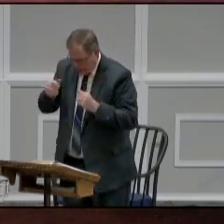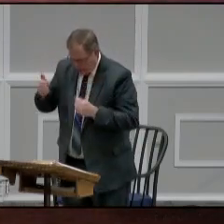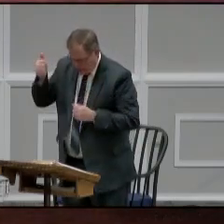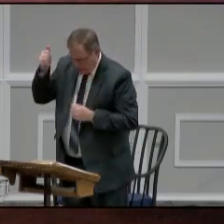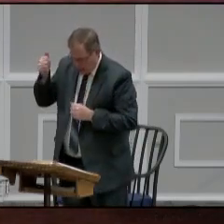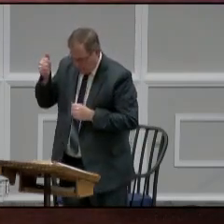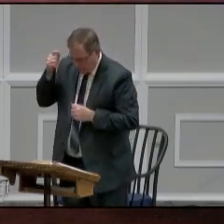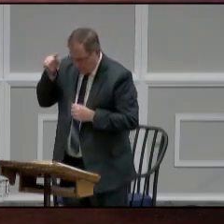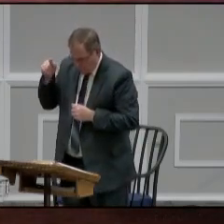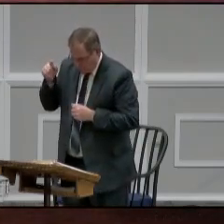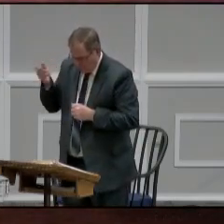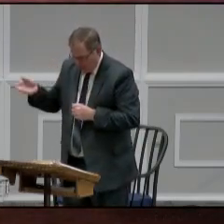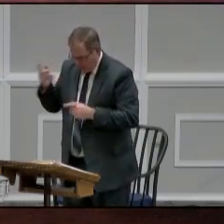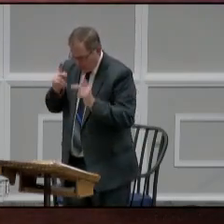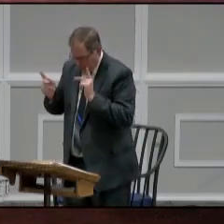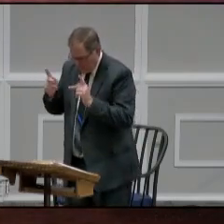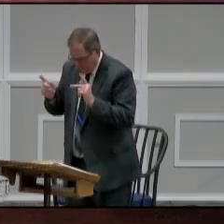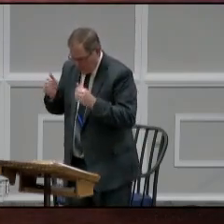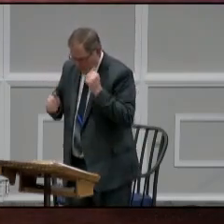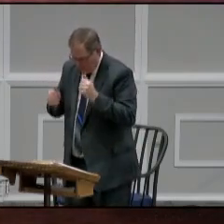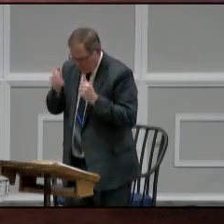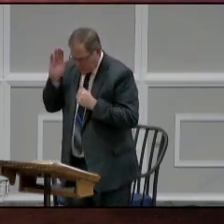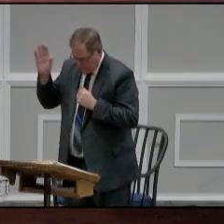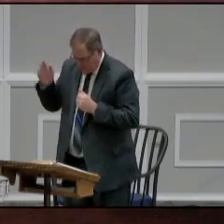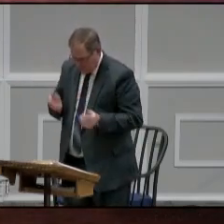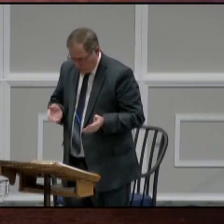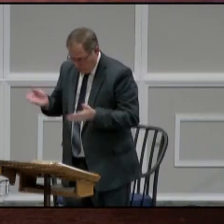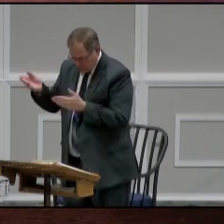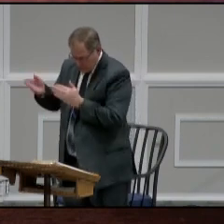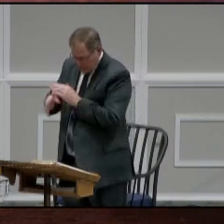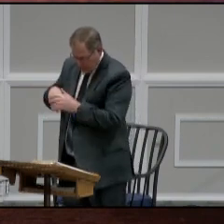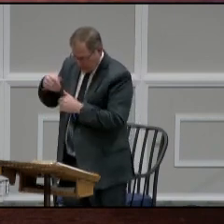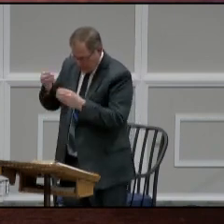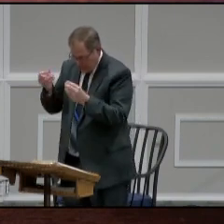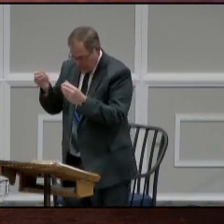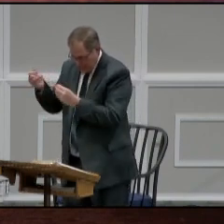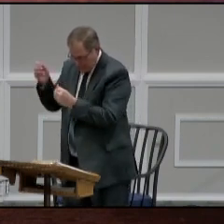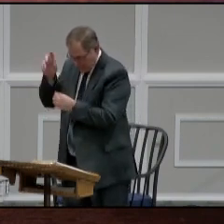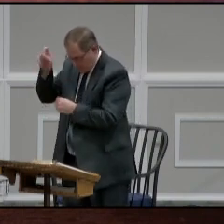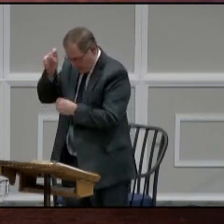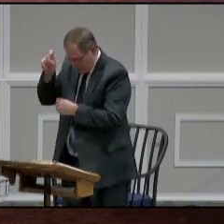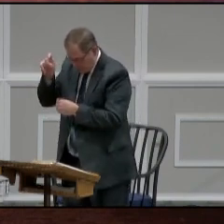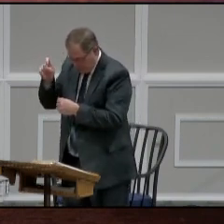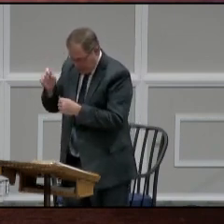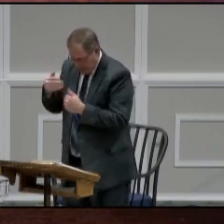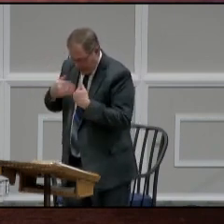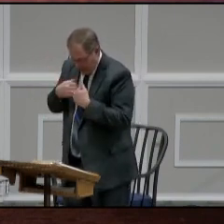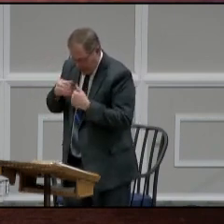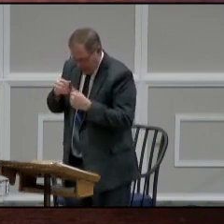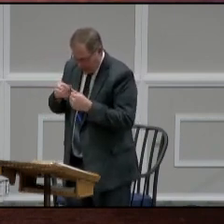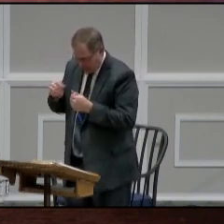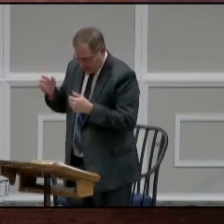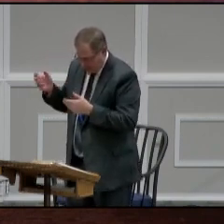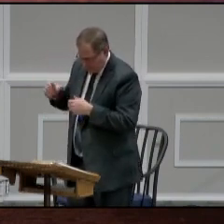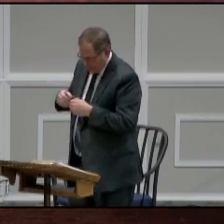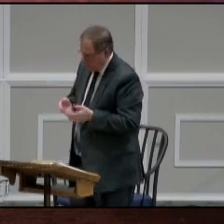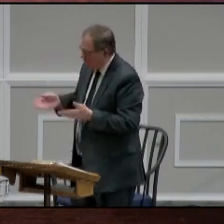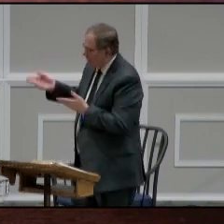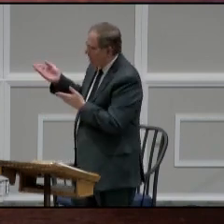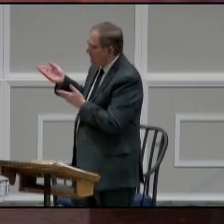something that we see here in this passage, and it's something that has been known throughout Bible times and throughout history, where people